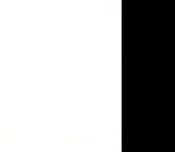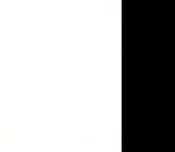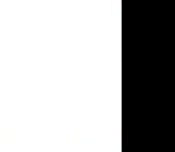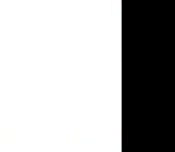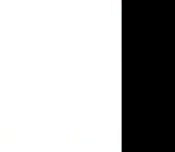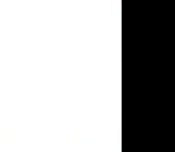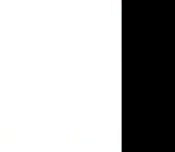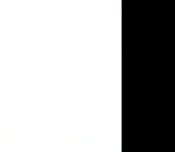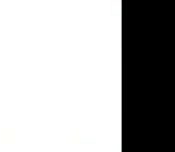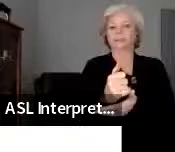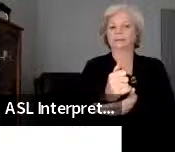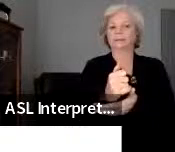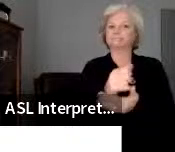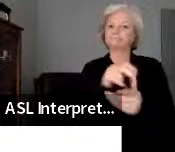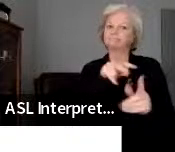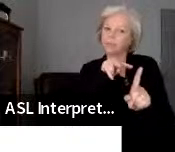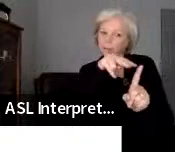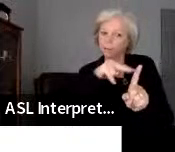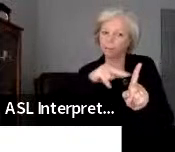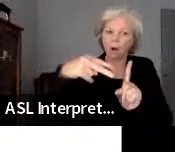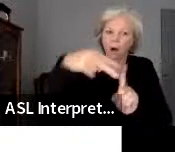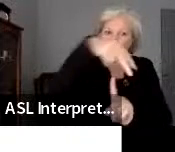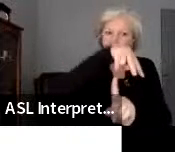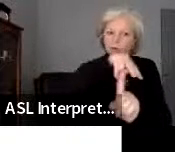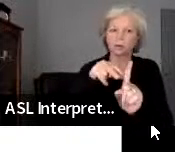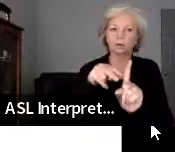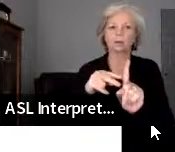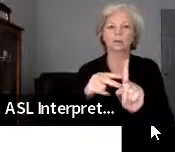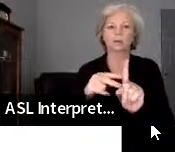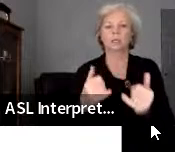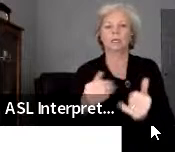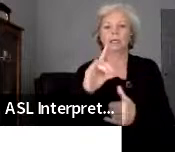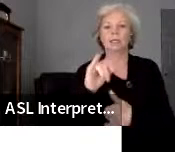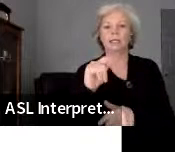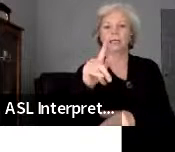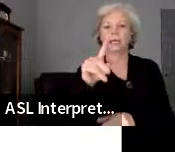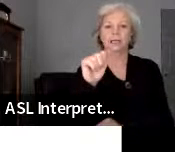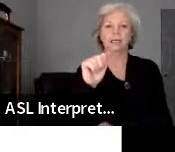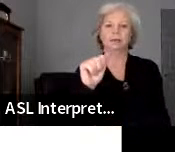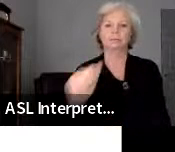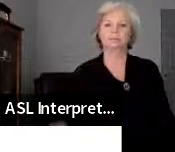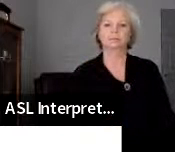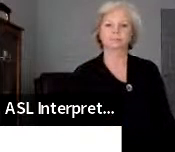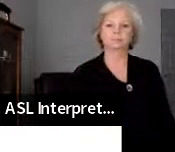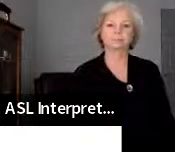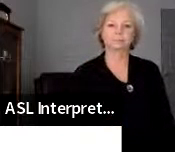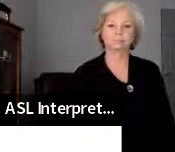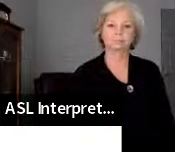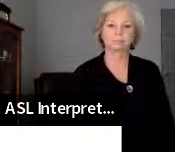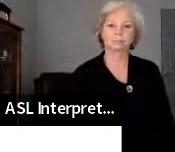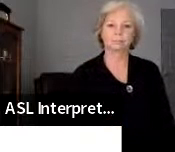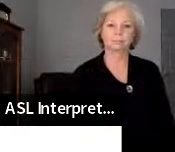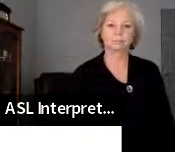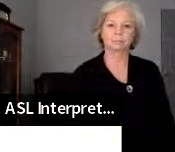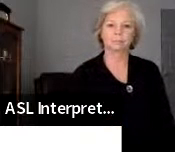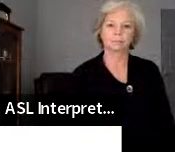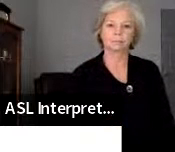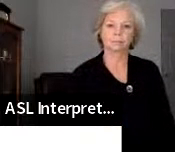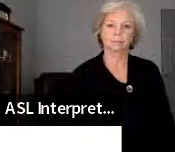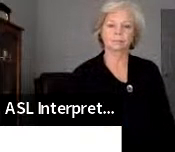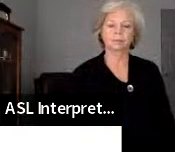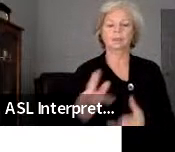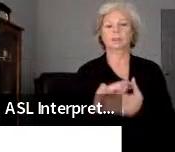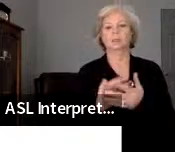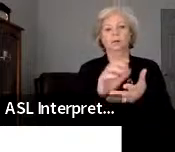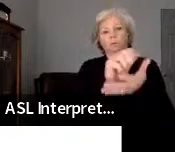the data among Pacific Islanders, and the data we do retrieve them from the data